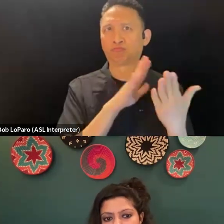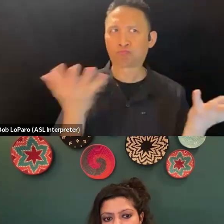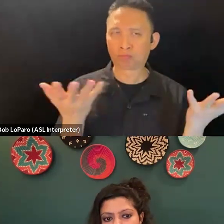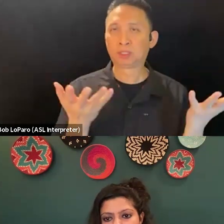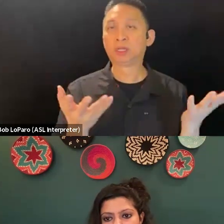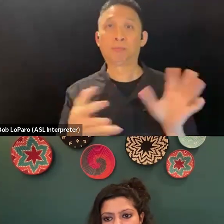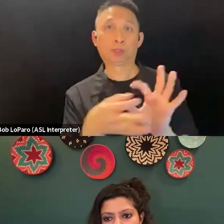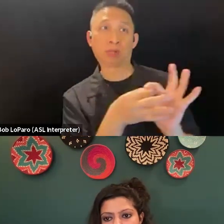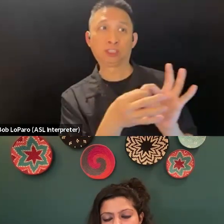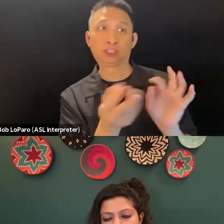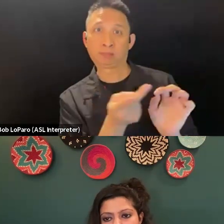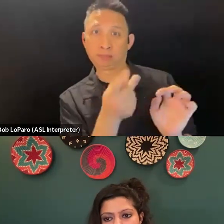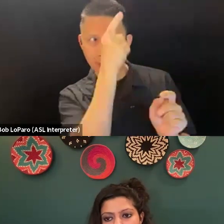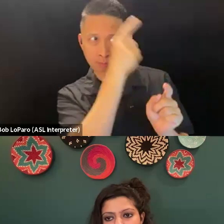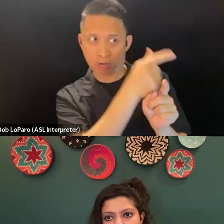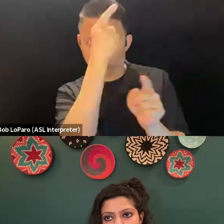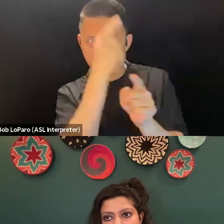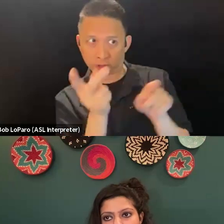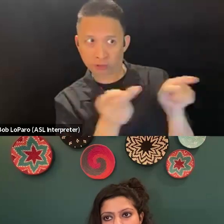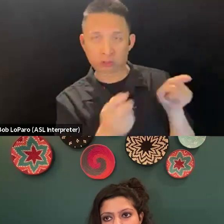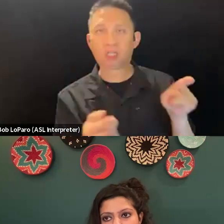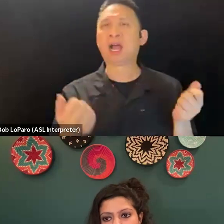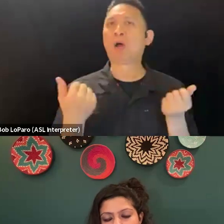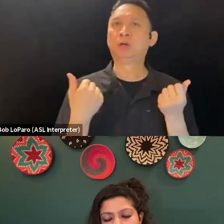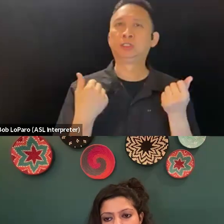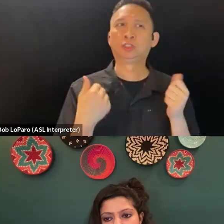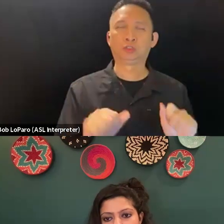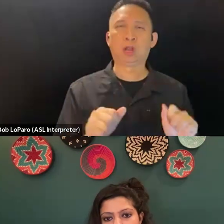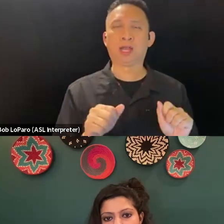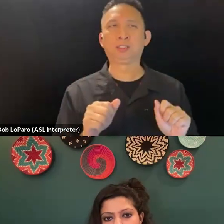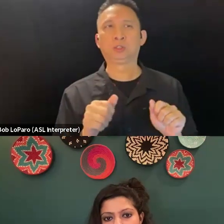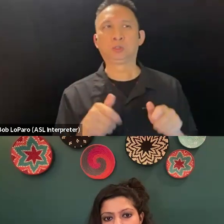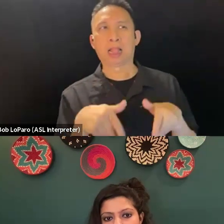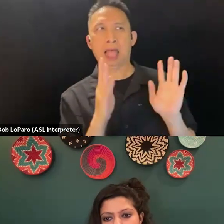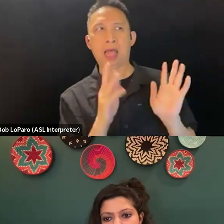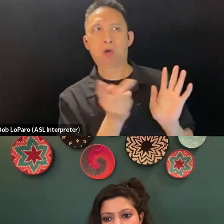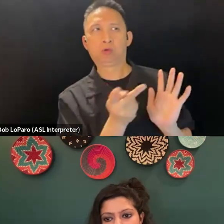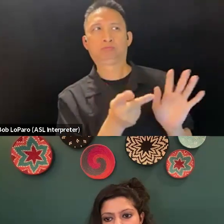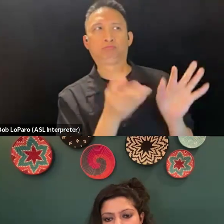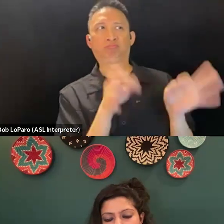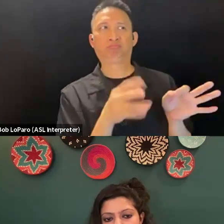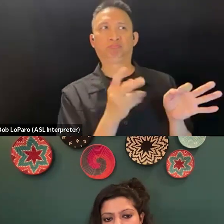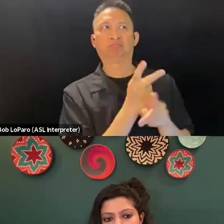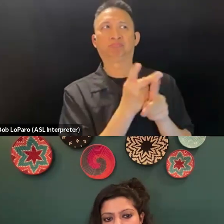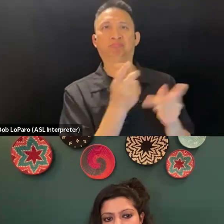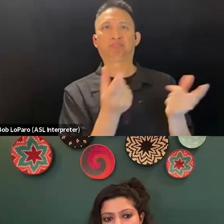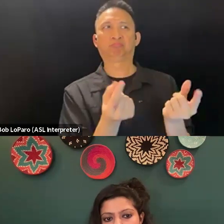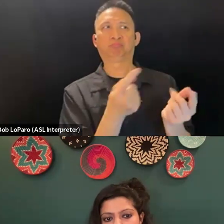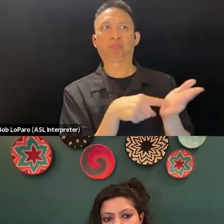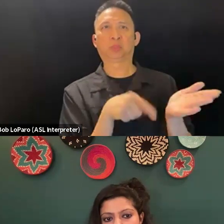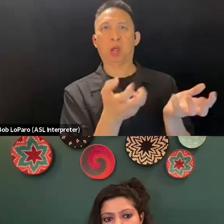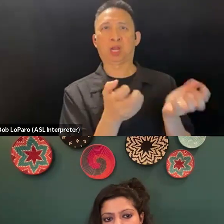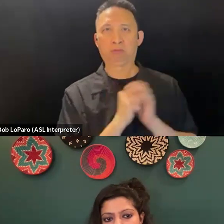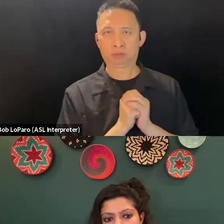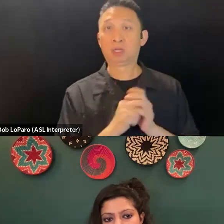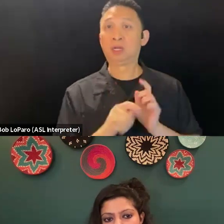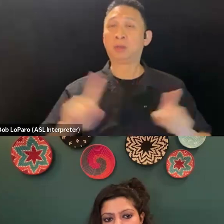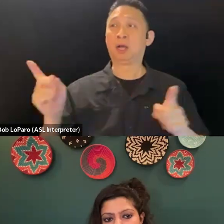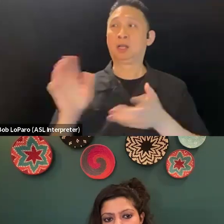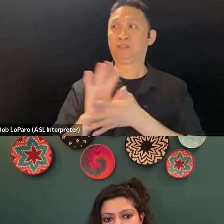one has to really laser focus and hone in on the irreducibly specific character and the social context that you're sort